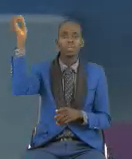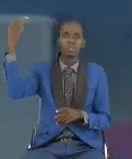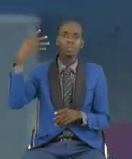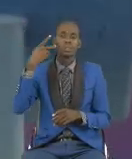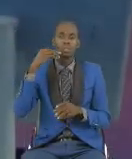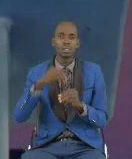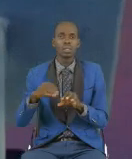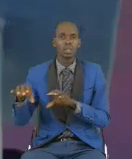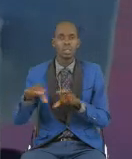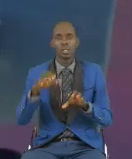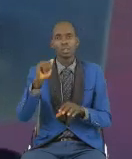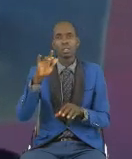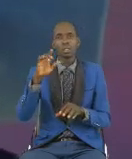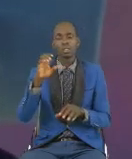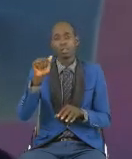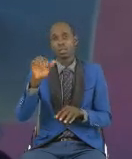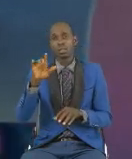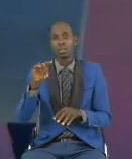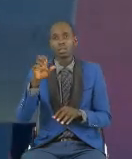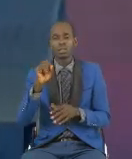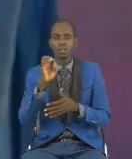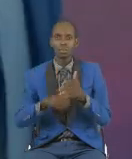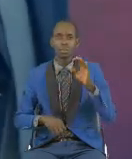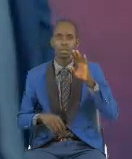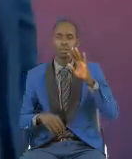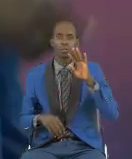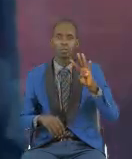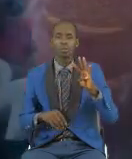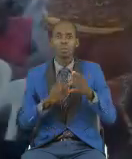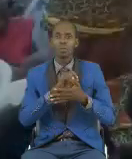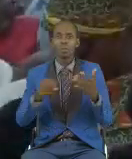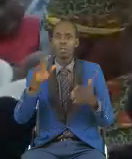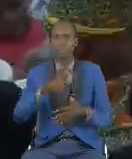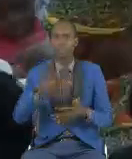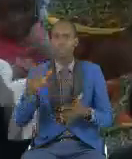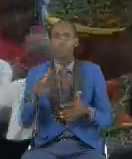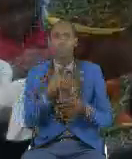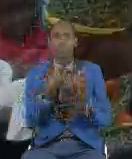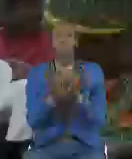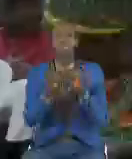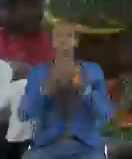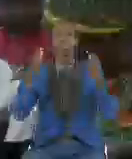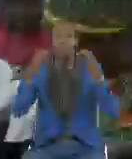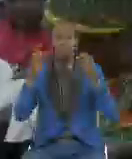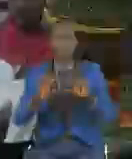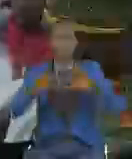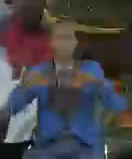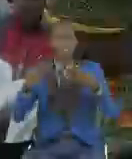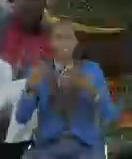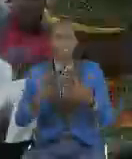of Acts, and we're looking at verse 33. And with great power gave the apostles witness of